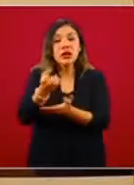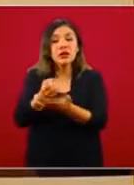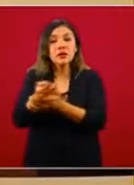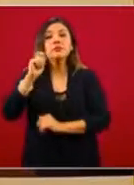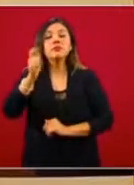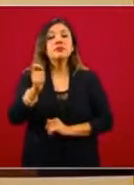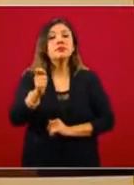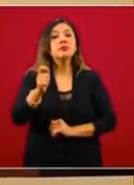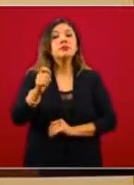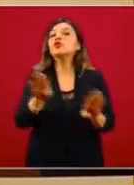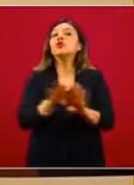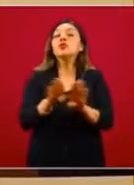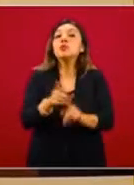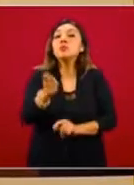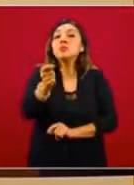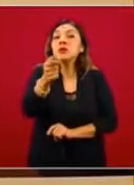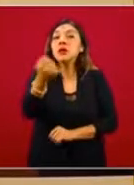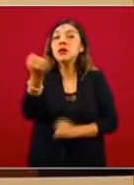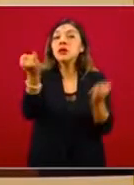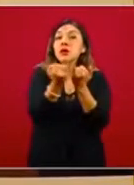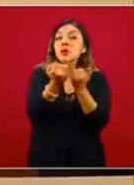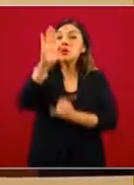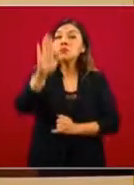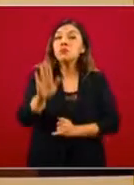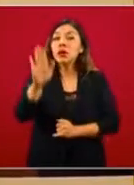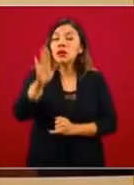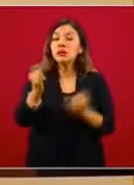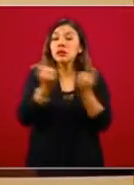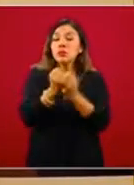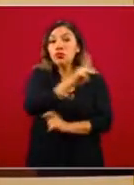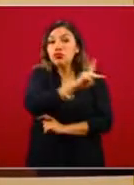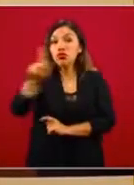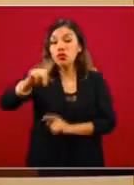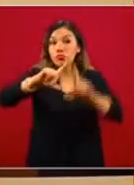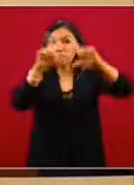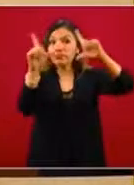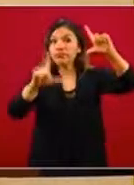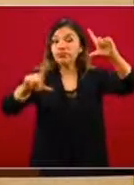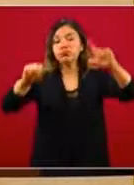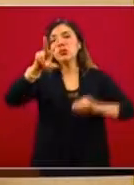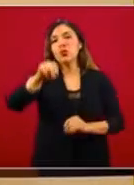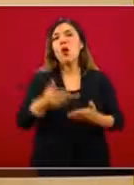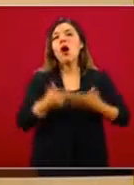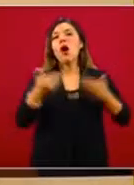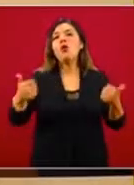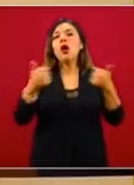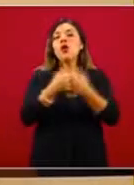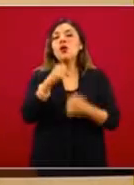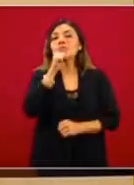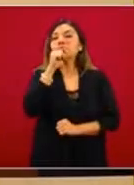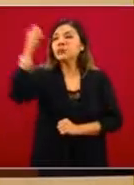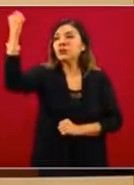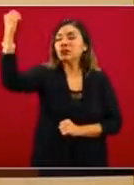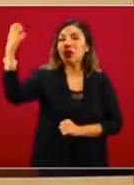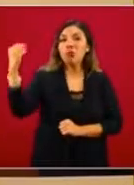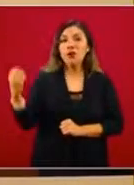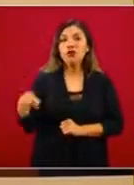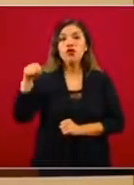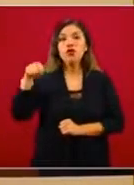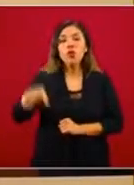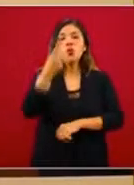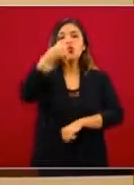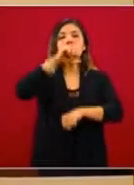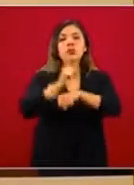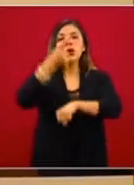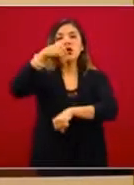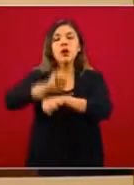to limit mobility are not going to be homogenous over all of Mexico. Now we're going to be